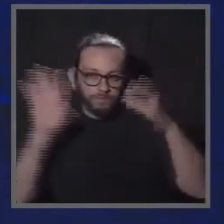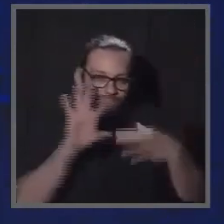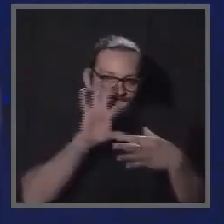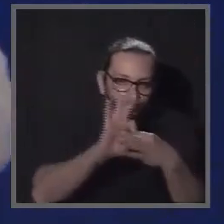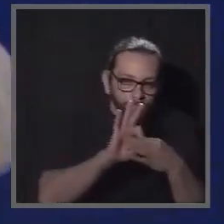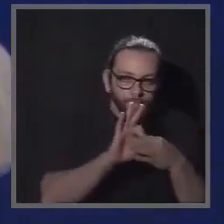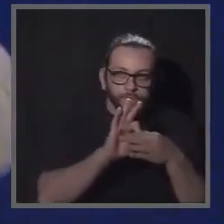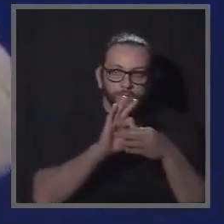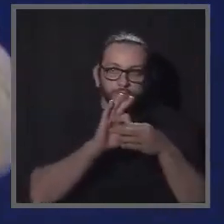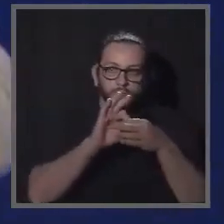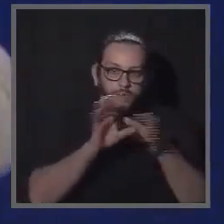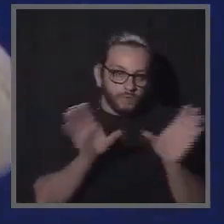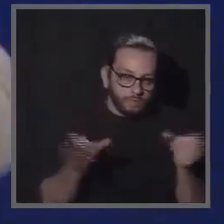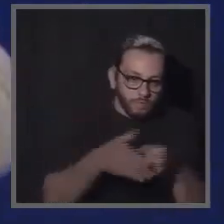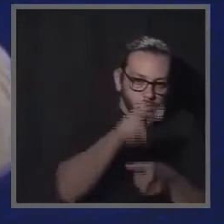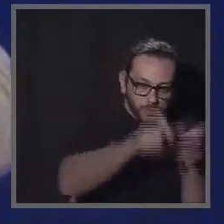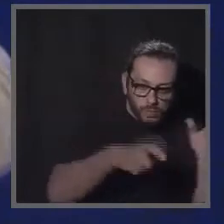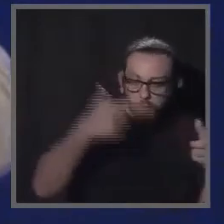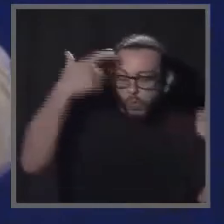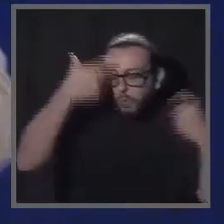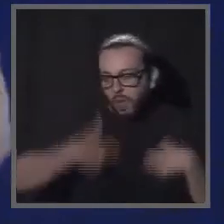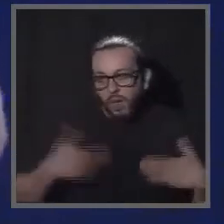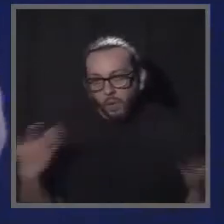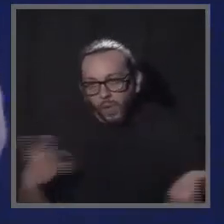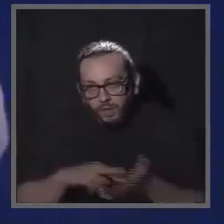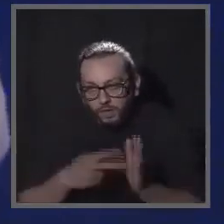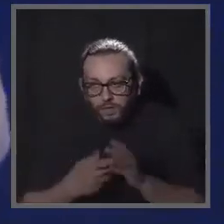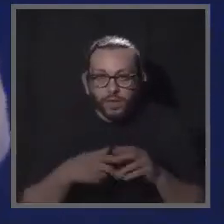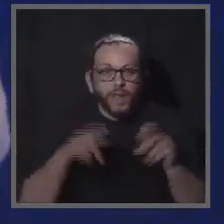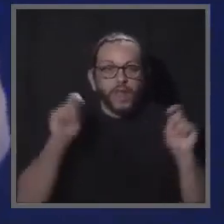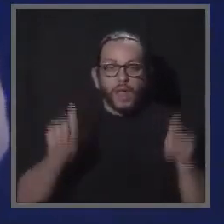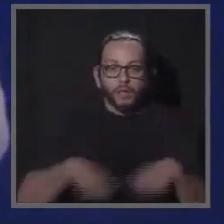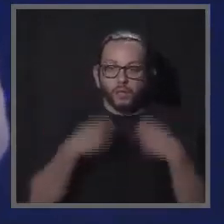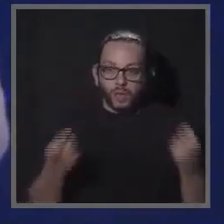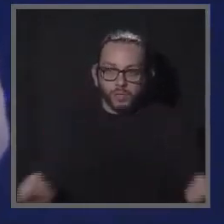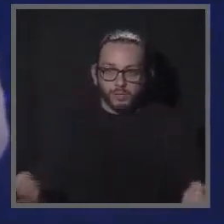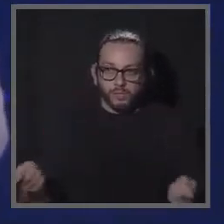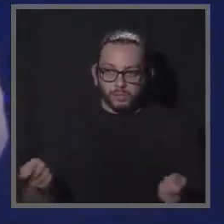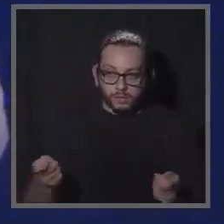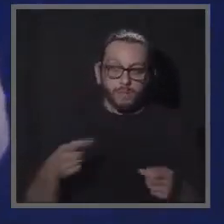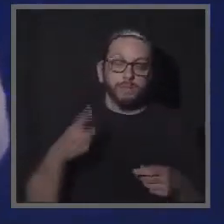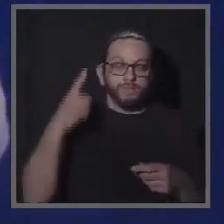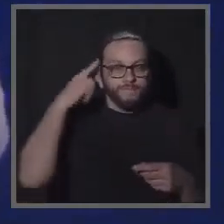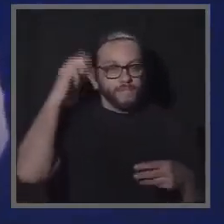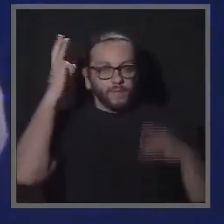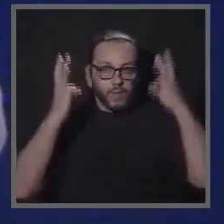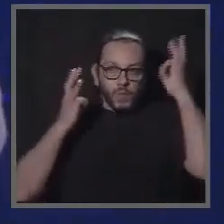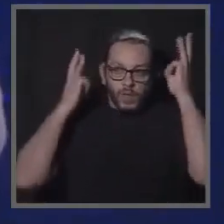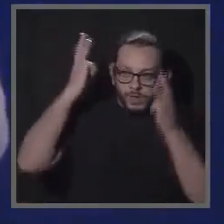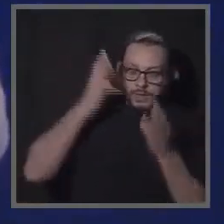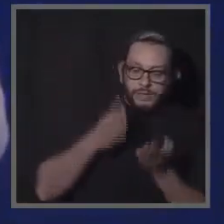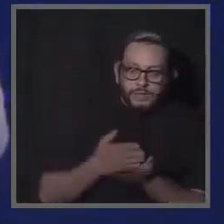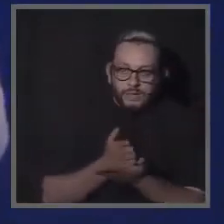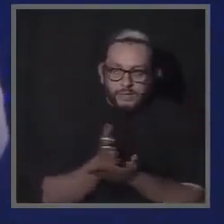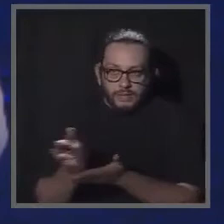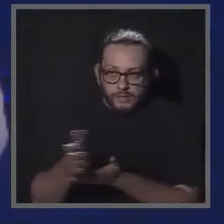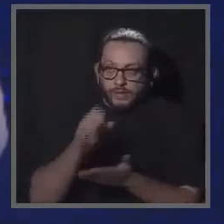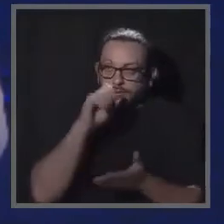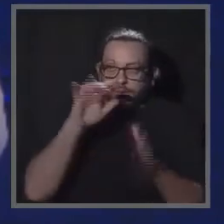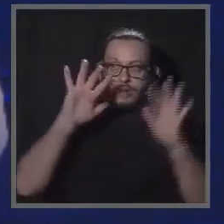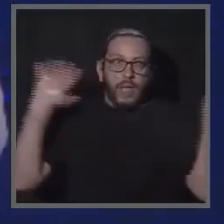designs that are more connected with humanity and with nature, with concerns of environmental sustainability,